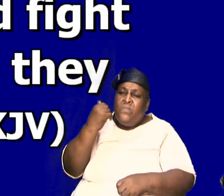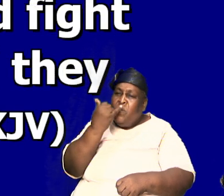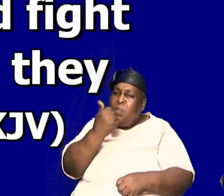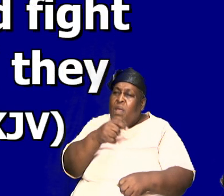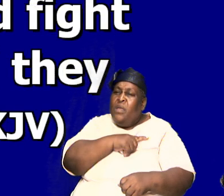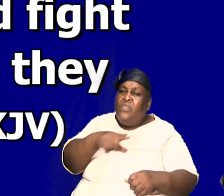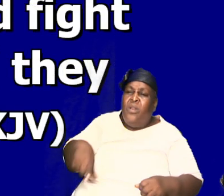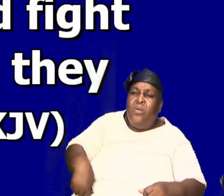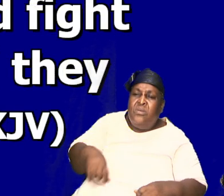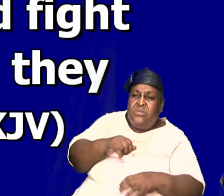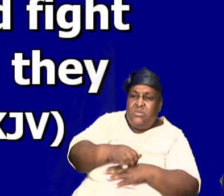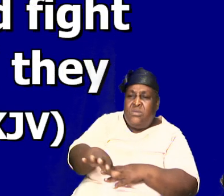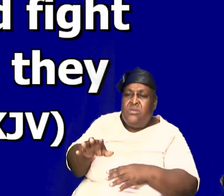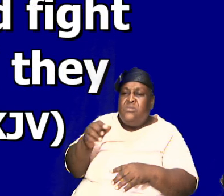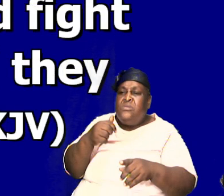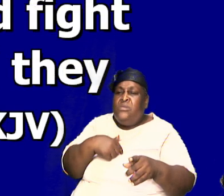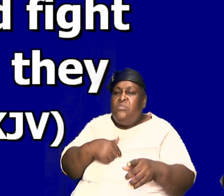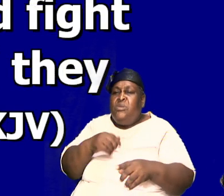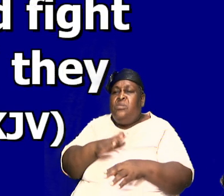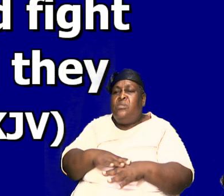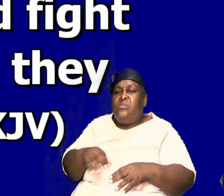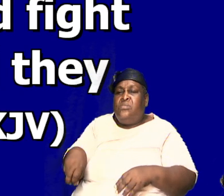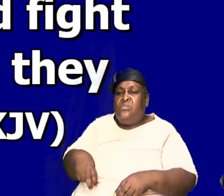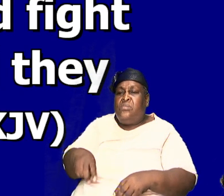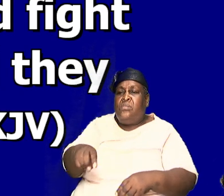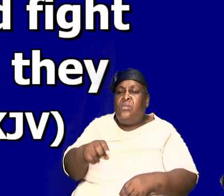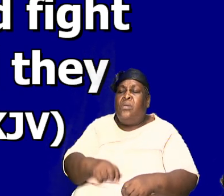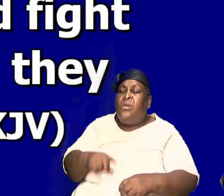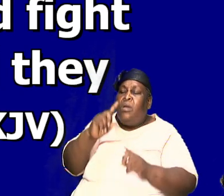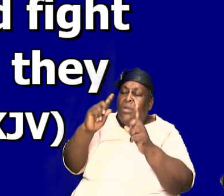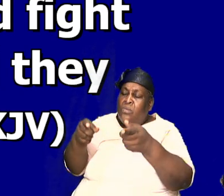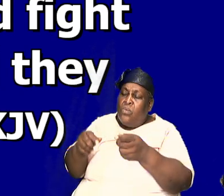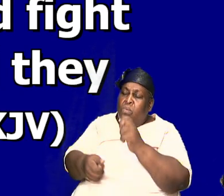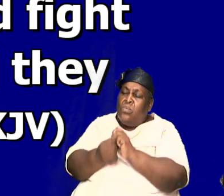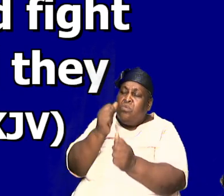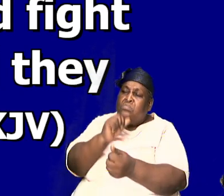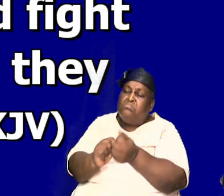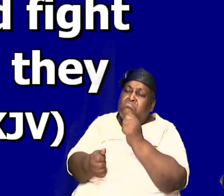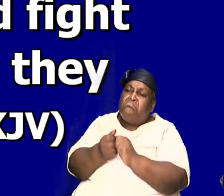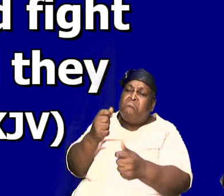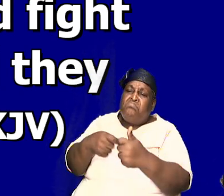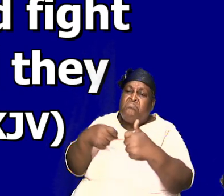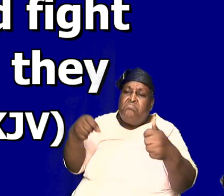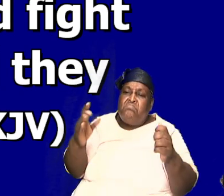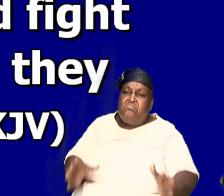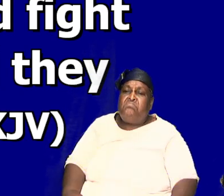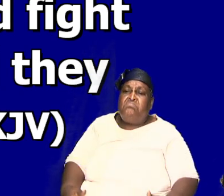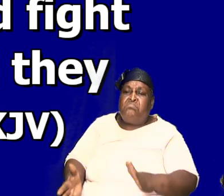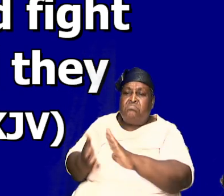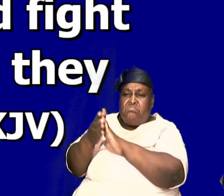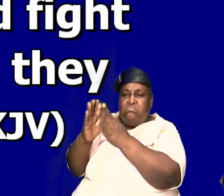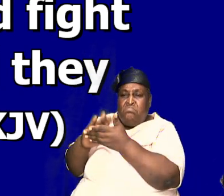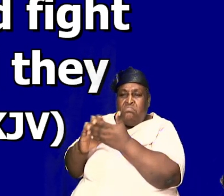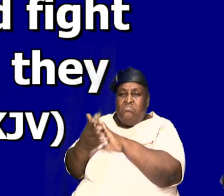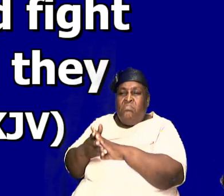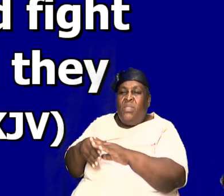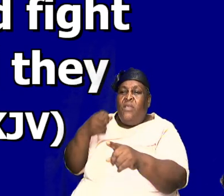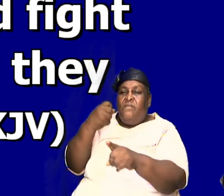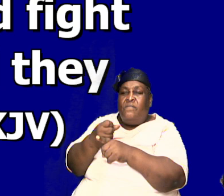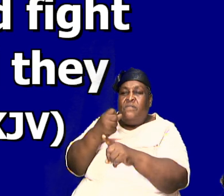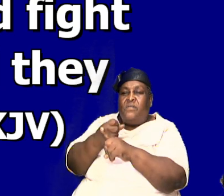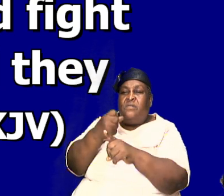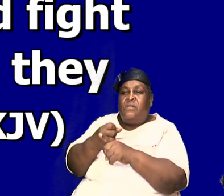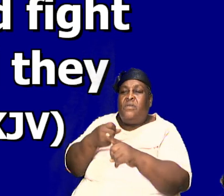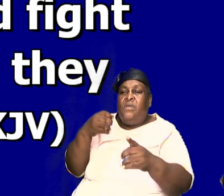And the Lord sent me on a journey, and said, go and utterly destroy the sinners of the Amalekites, and fight against